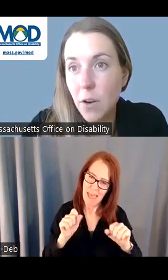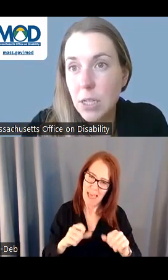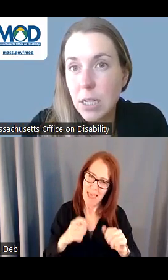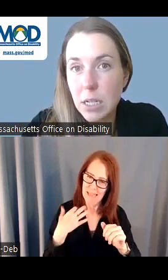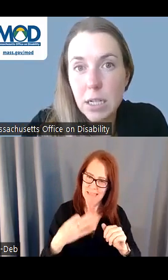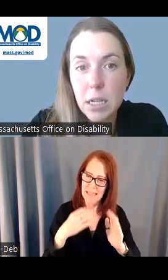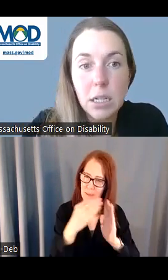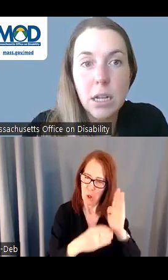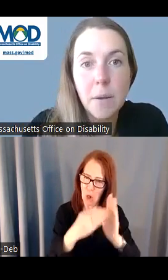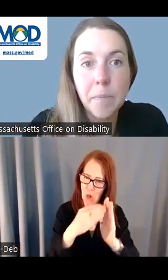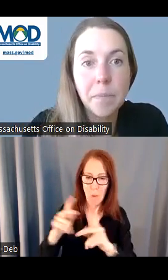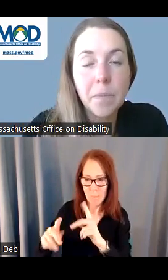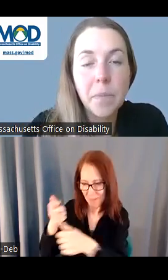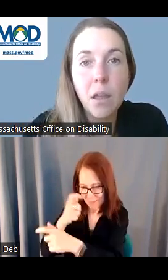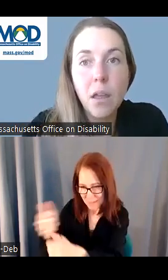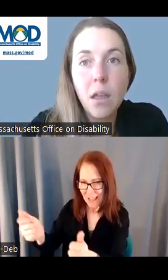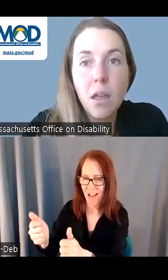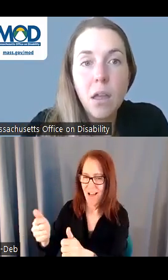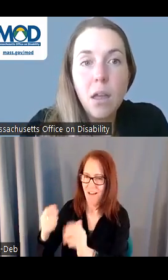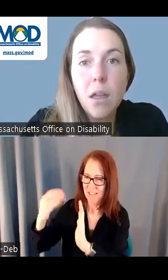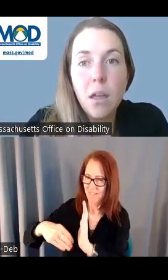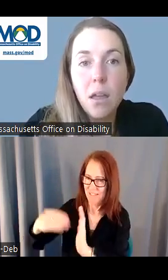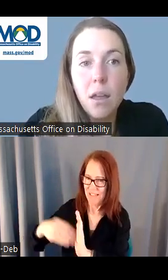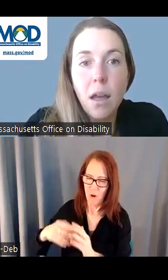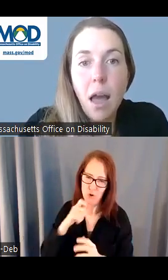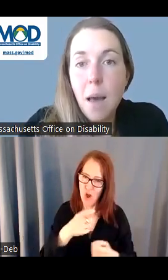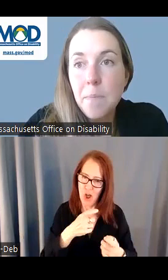in the first instance.